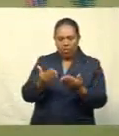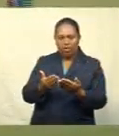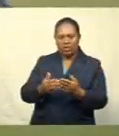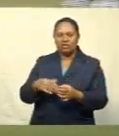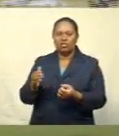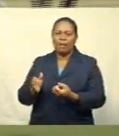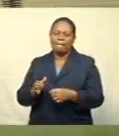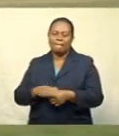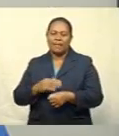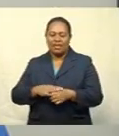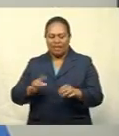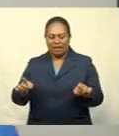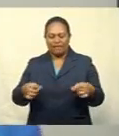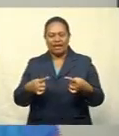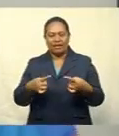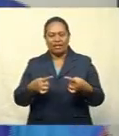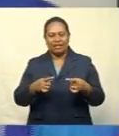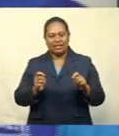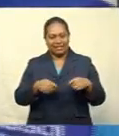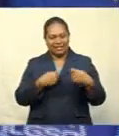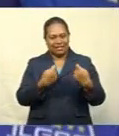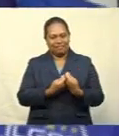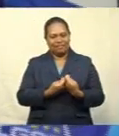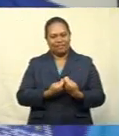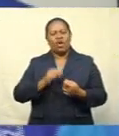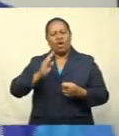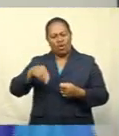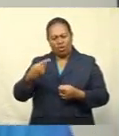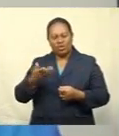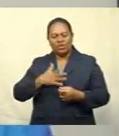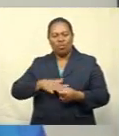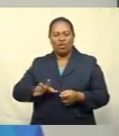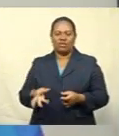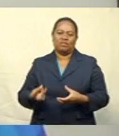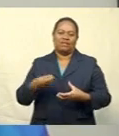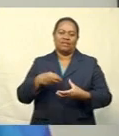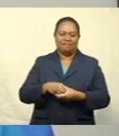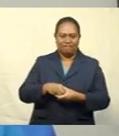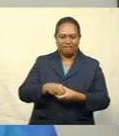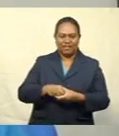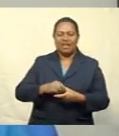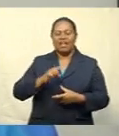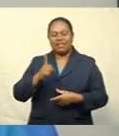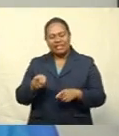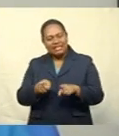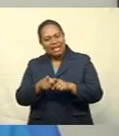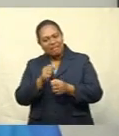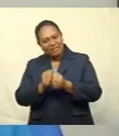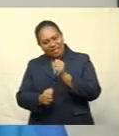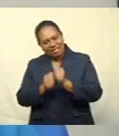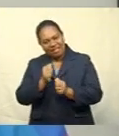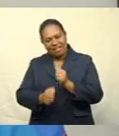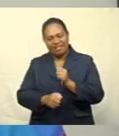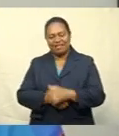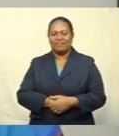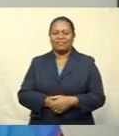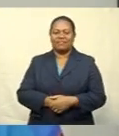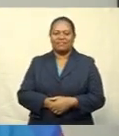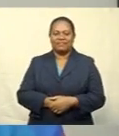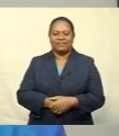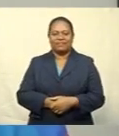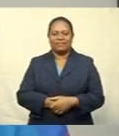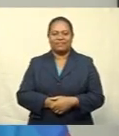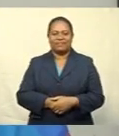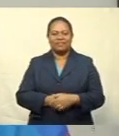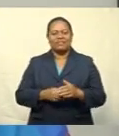final team. I've always wanted to be a part of it because my brother's been a part of it, so I just felt like I should try and make it to that level.